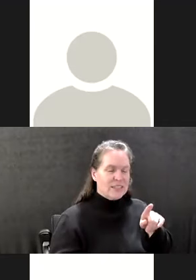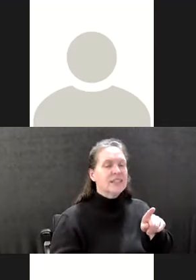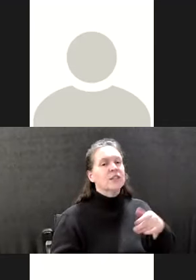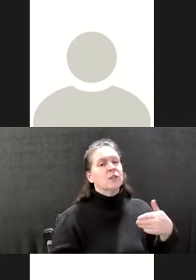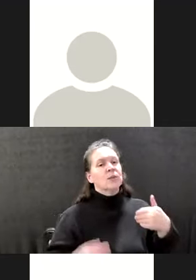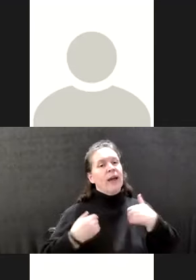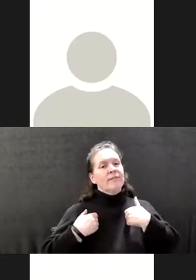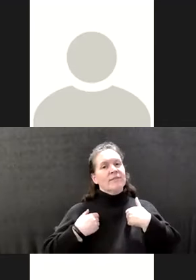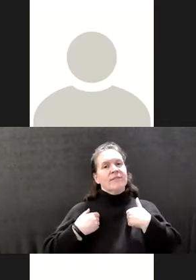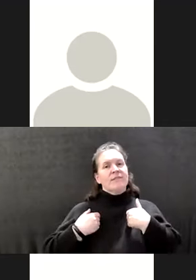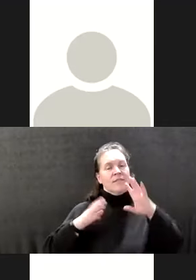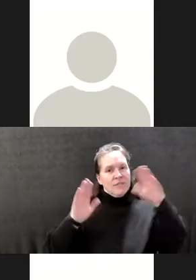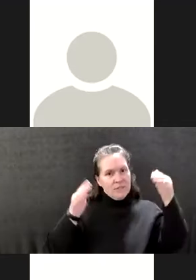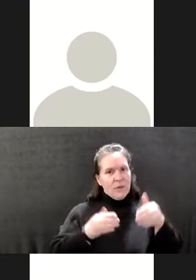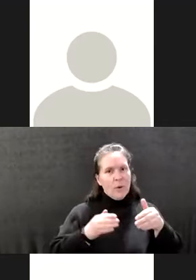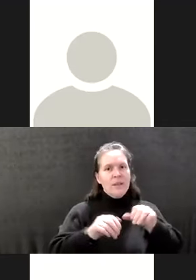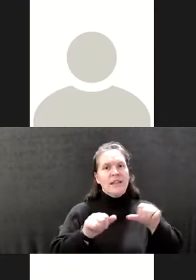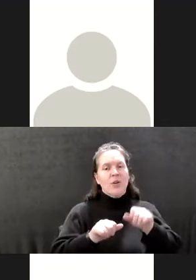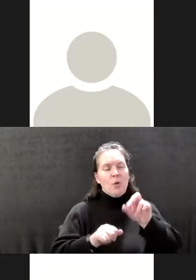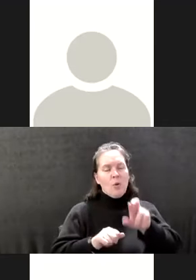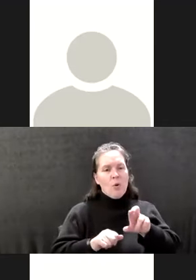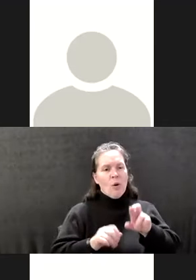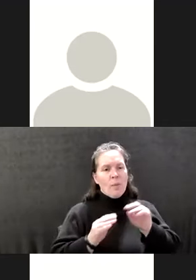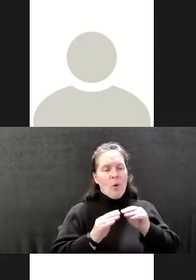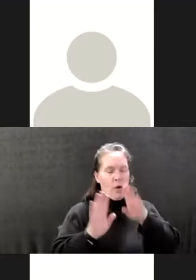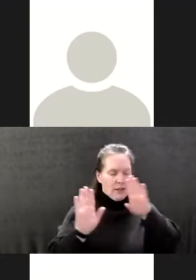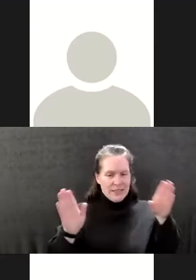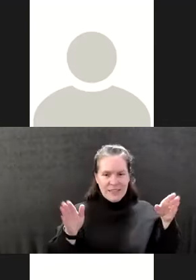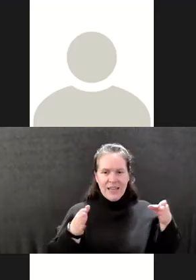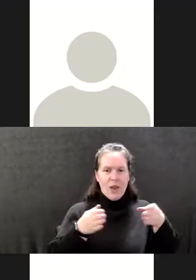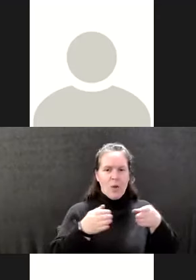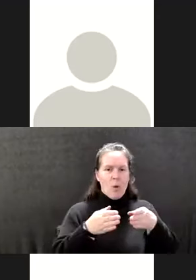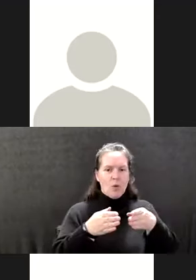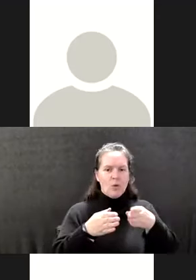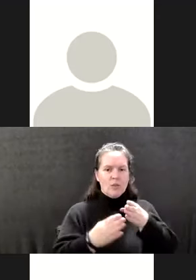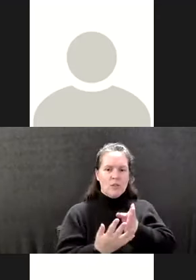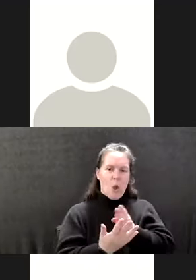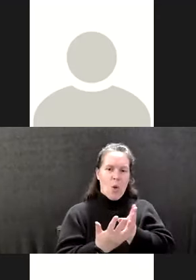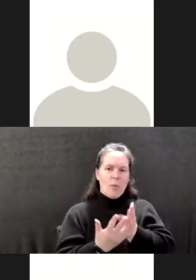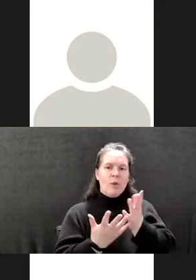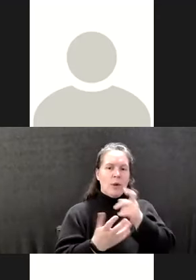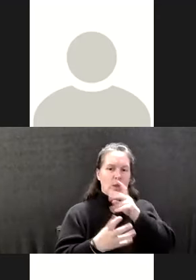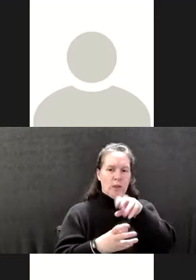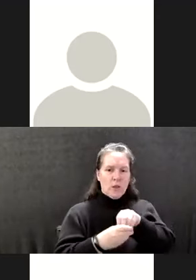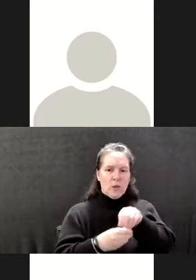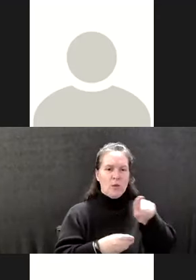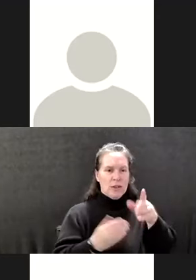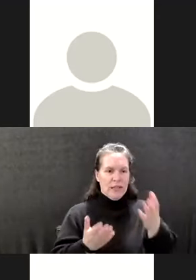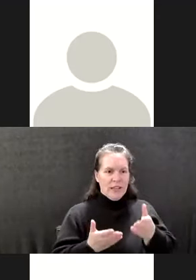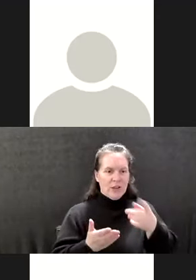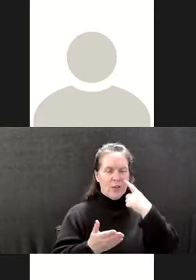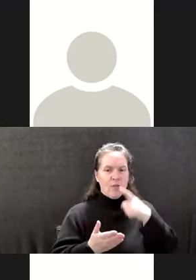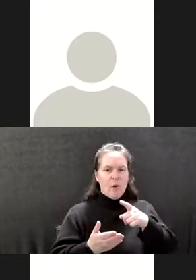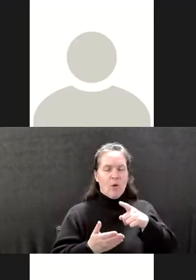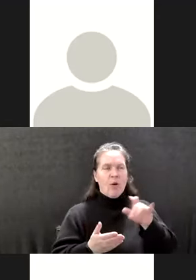a focus area or a narrower scope that you would want to include in here for